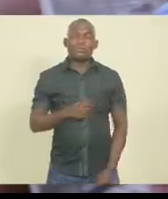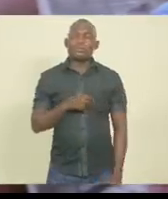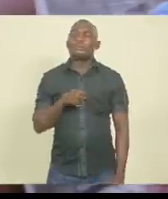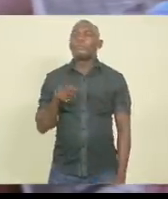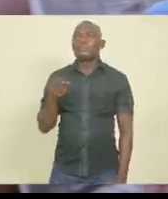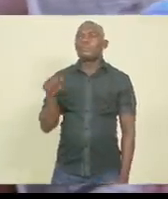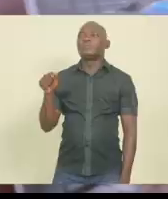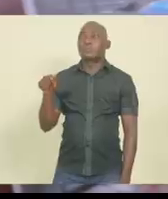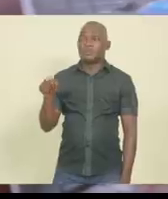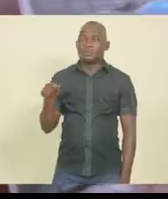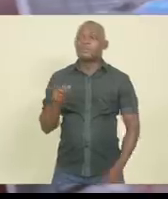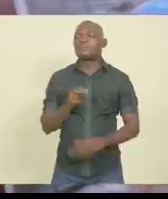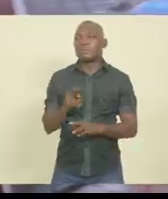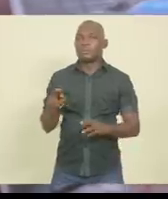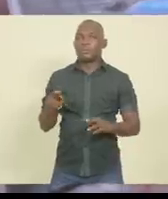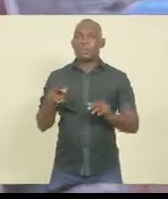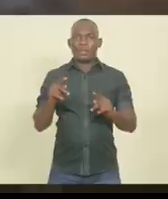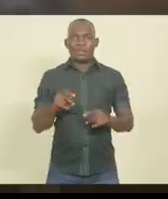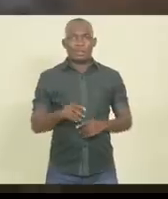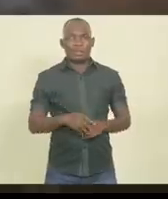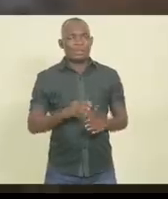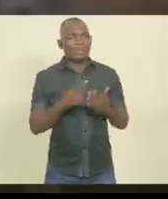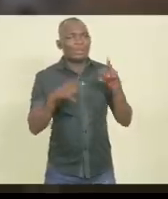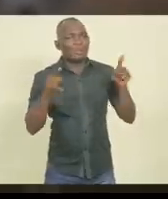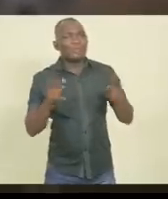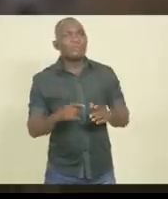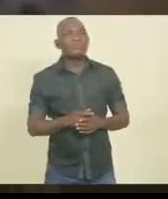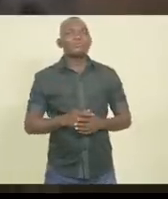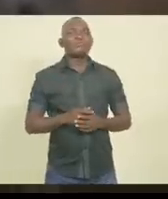Yes. Who are you and where are you from?